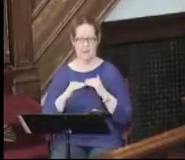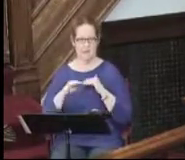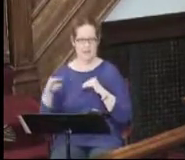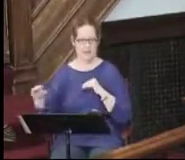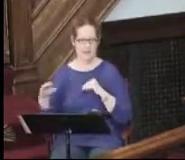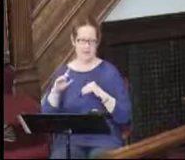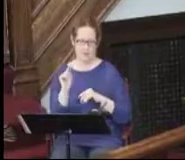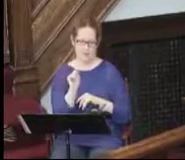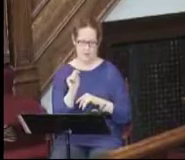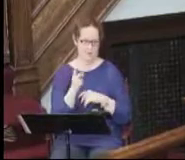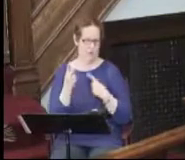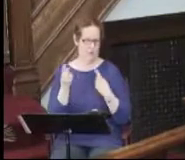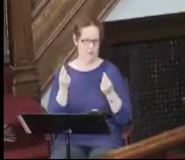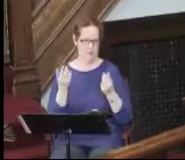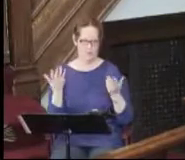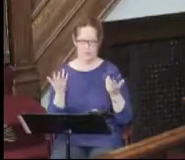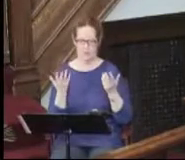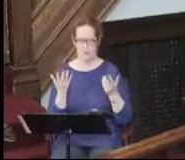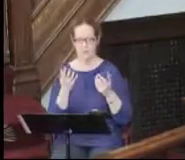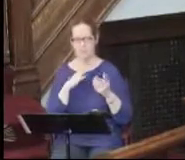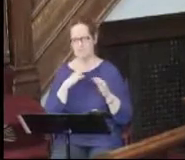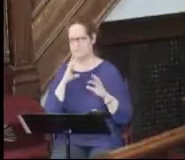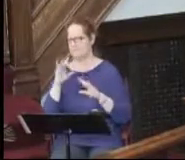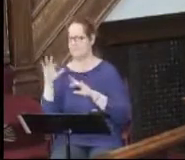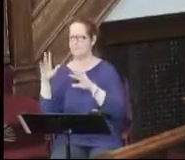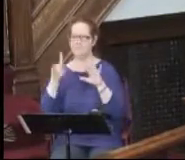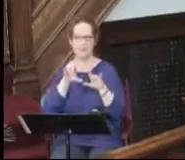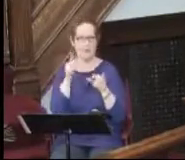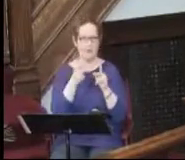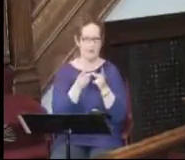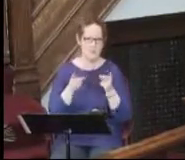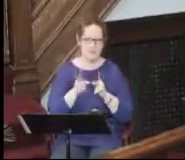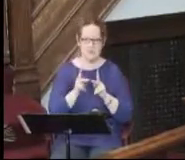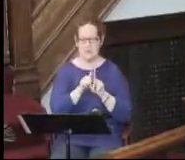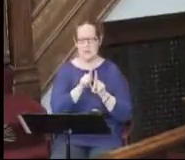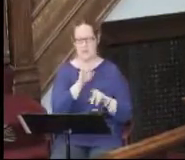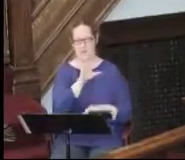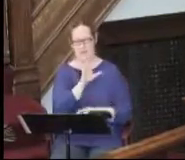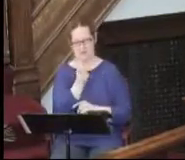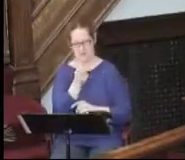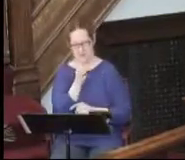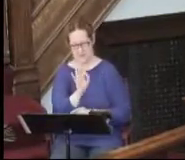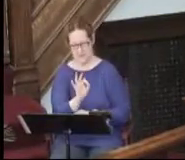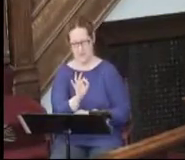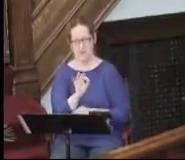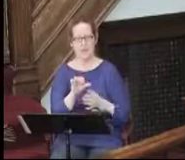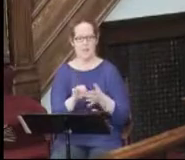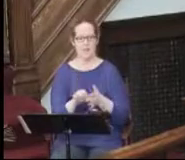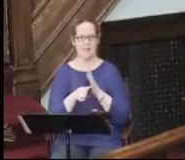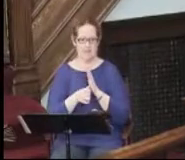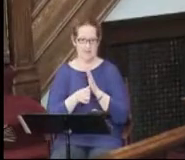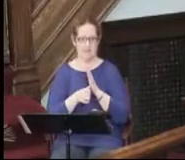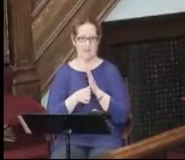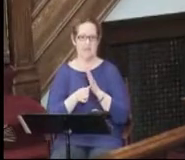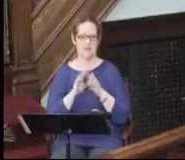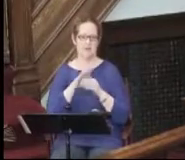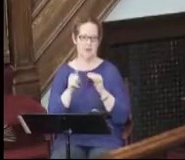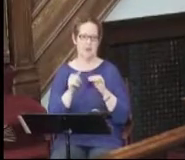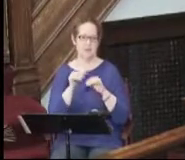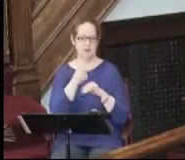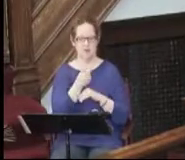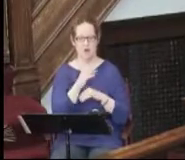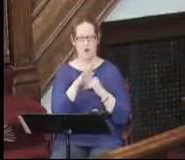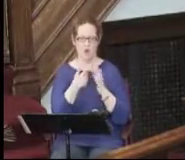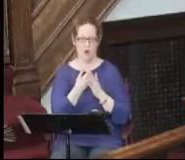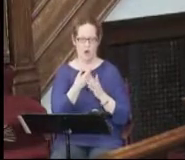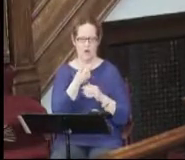washroom. And we looked at other agencies like the 519, where the emphasis is to move towards all gender